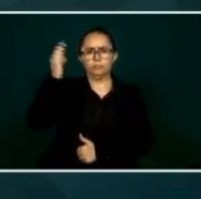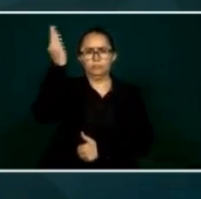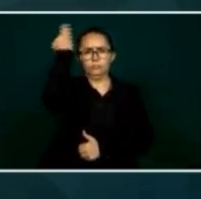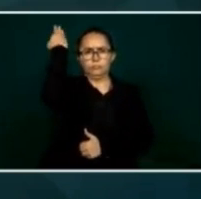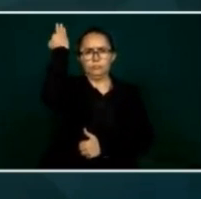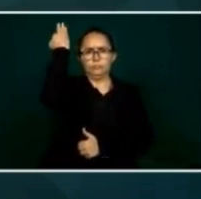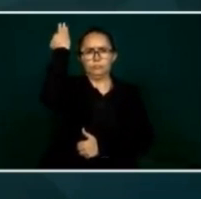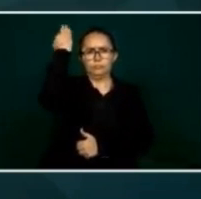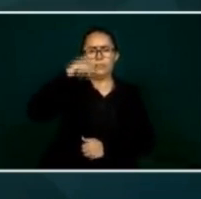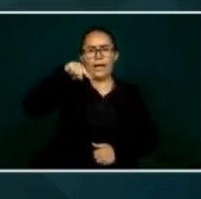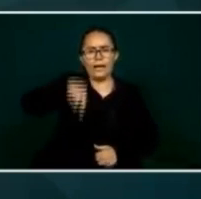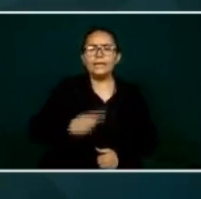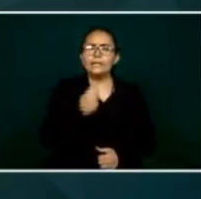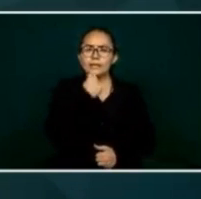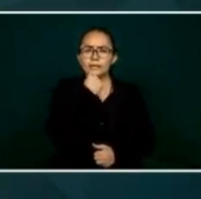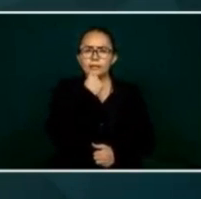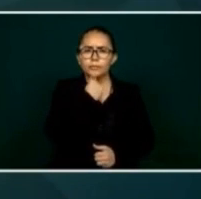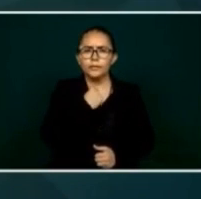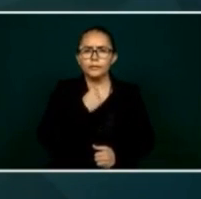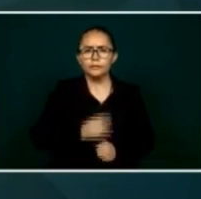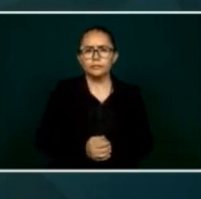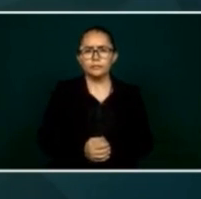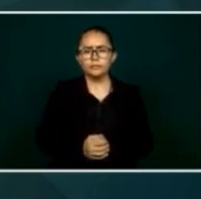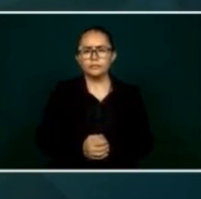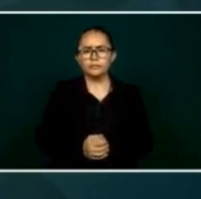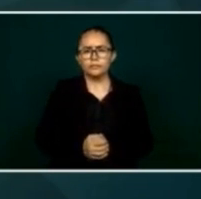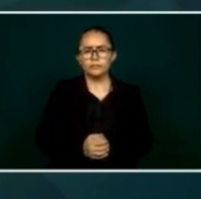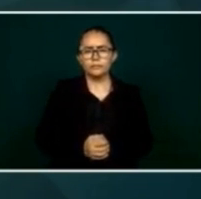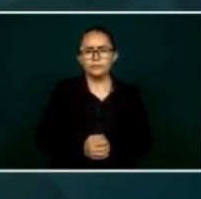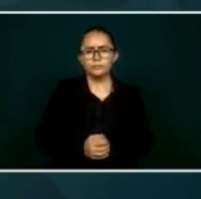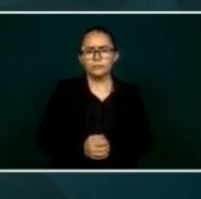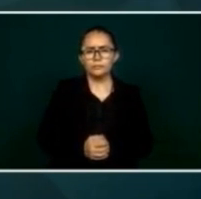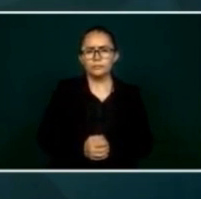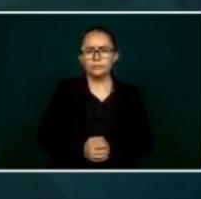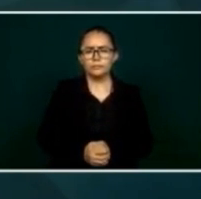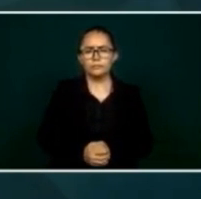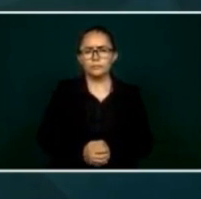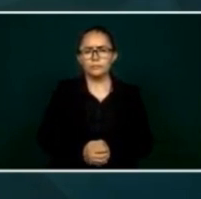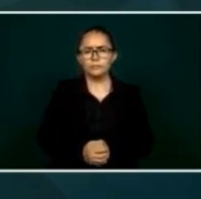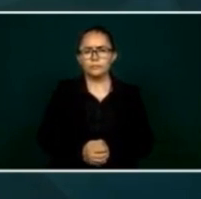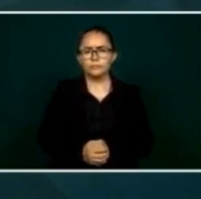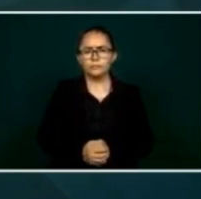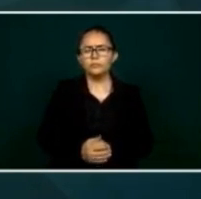National Committee in Tepic. We were